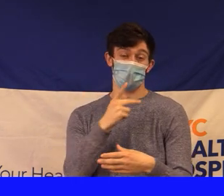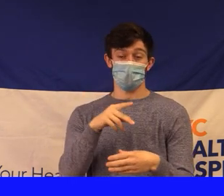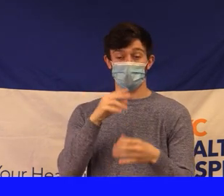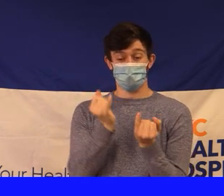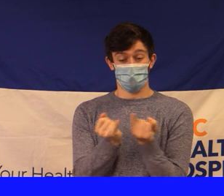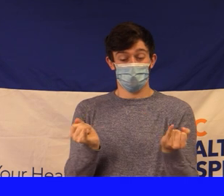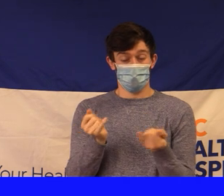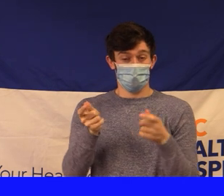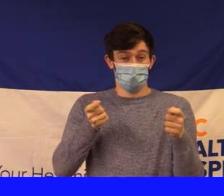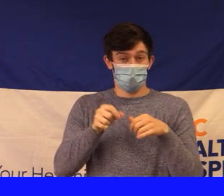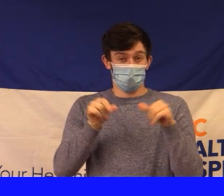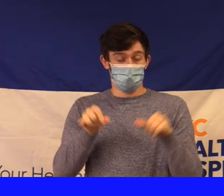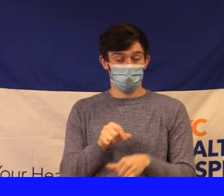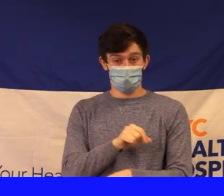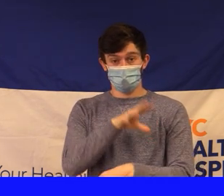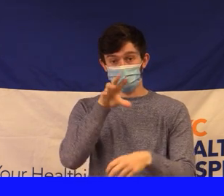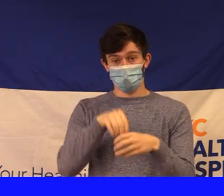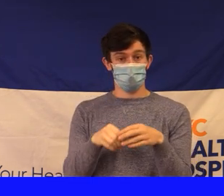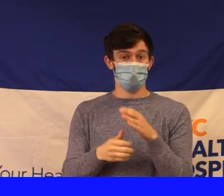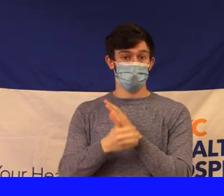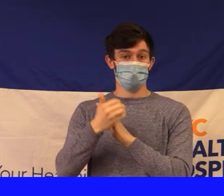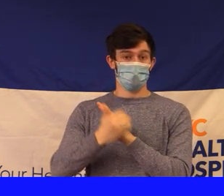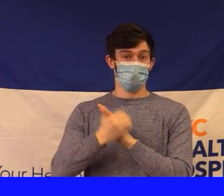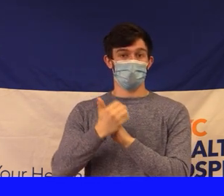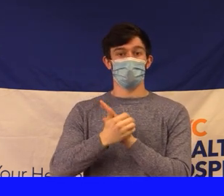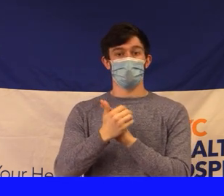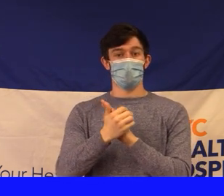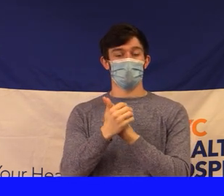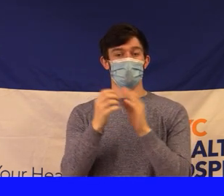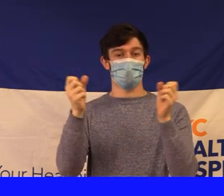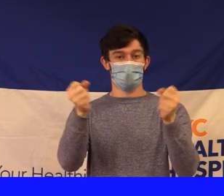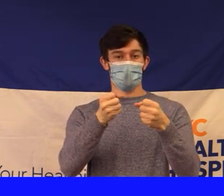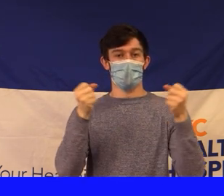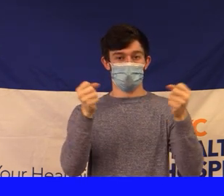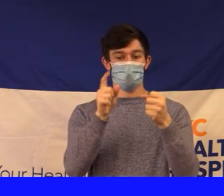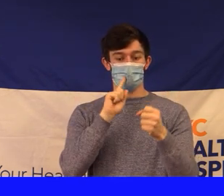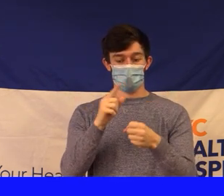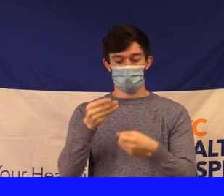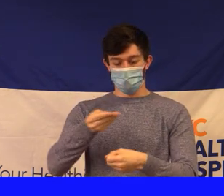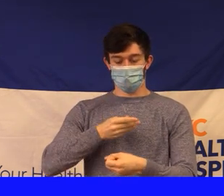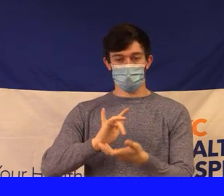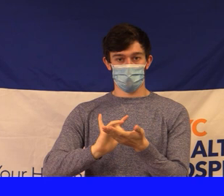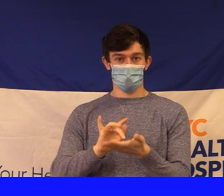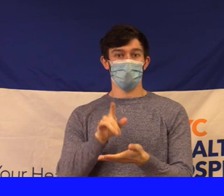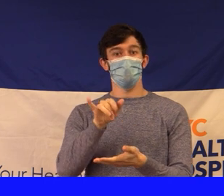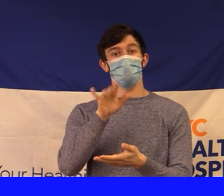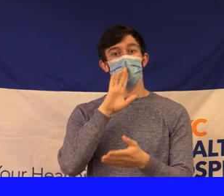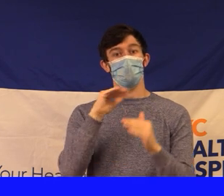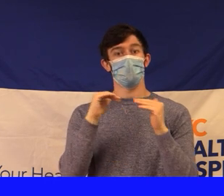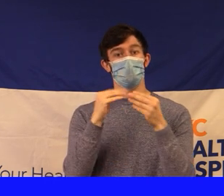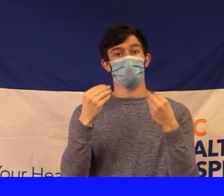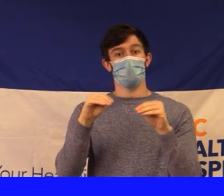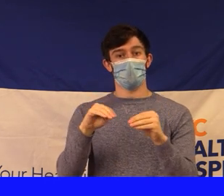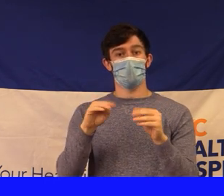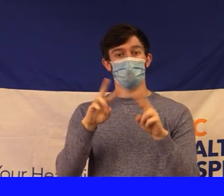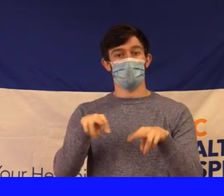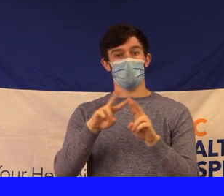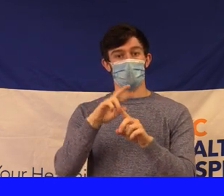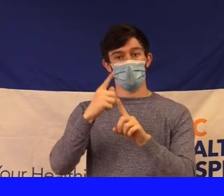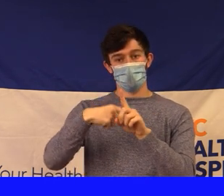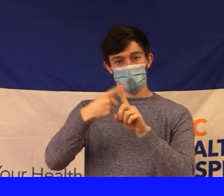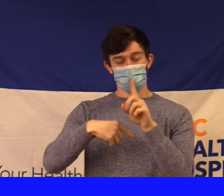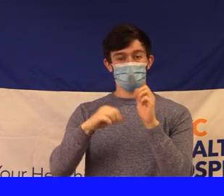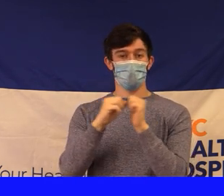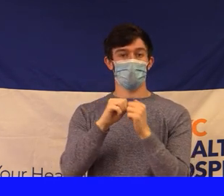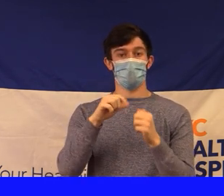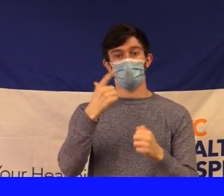management system, including automated dispensing cabinets. It's going to be a 10-year agreement utilizing fair market value leases with a